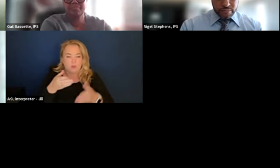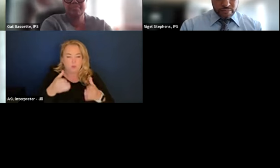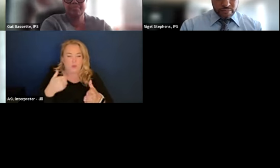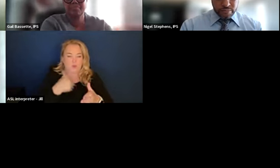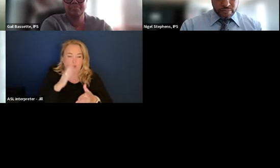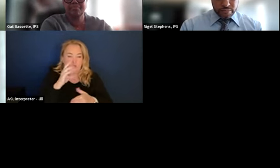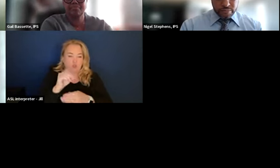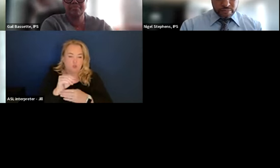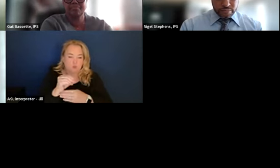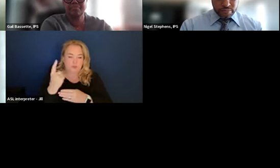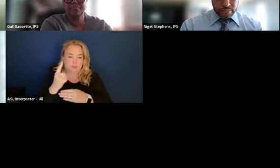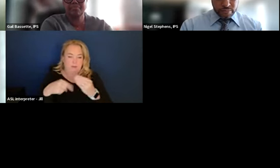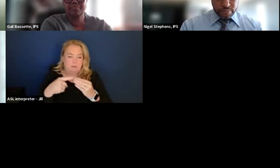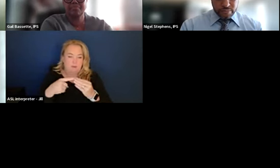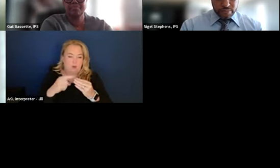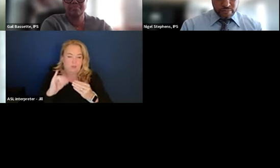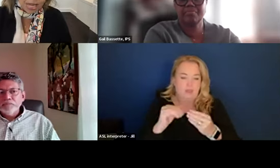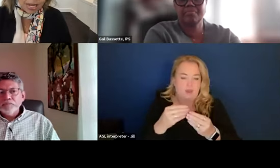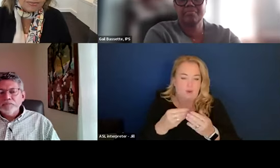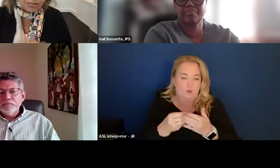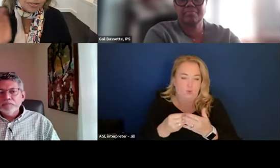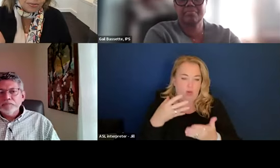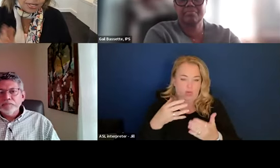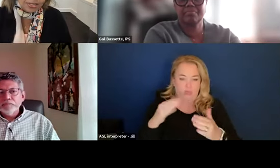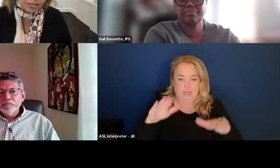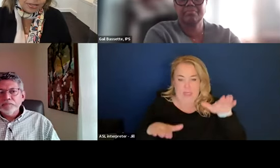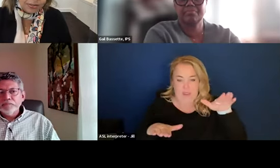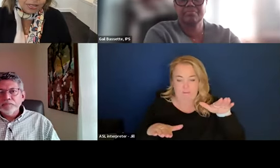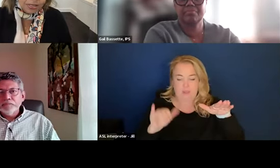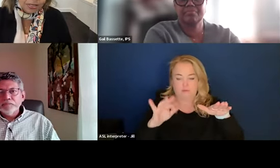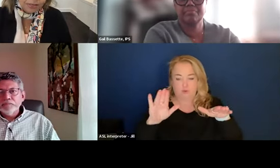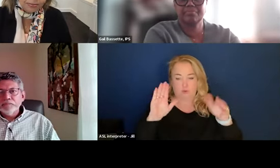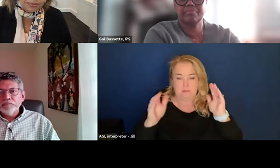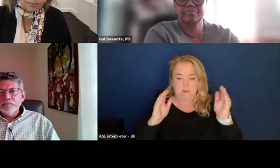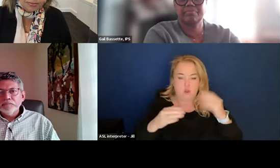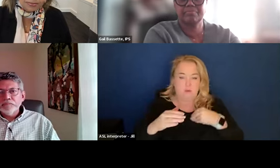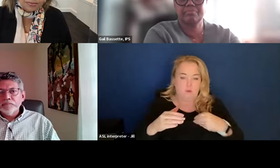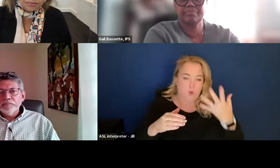is so huge when you look at the numbers for Blacks versus whites in the country.